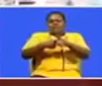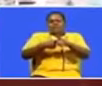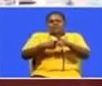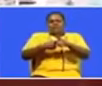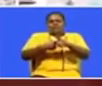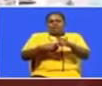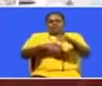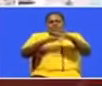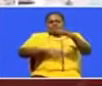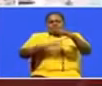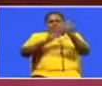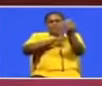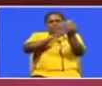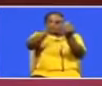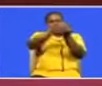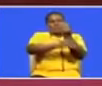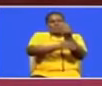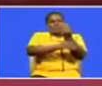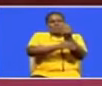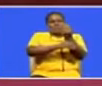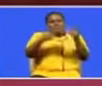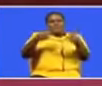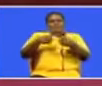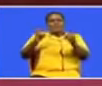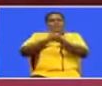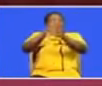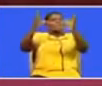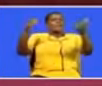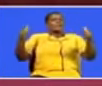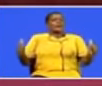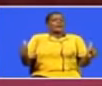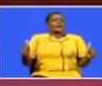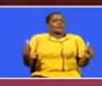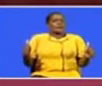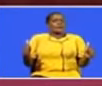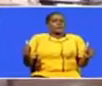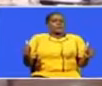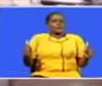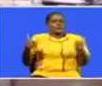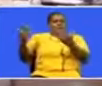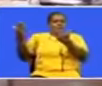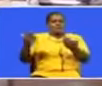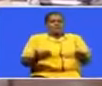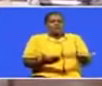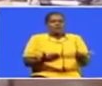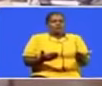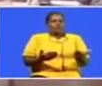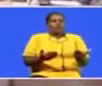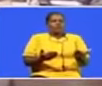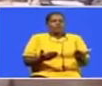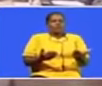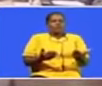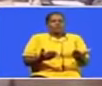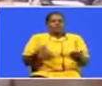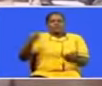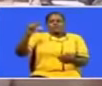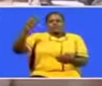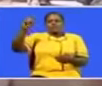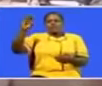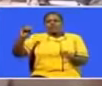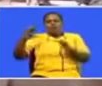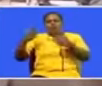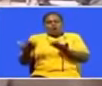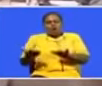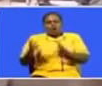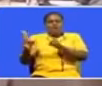than expected domestic yields. It is, however, not clear if the maize they intend to import in February will be organic maize